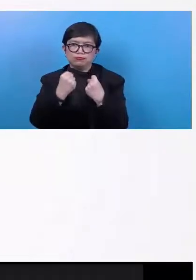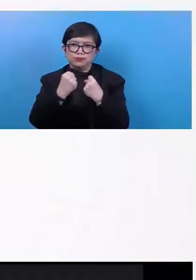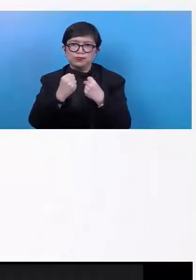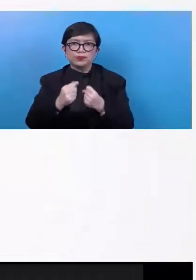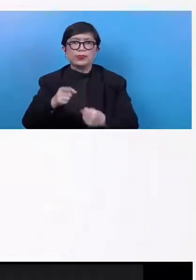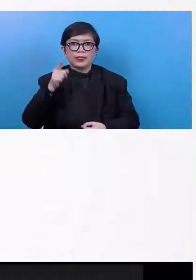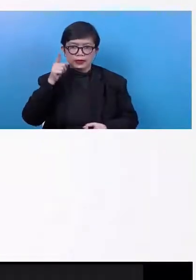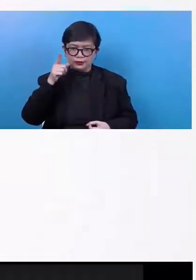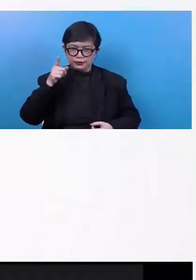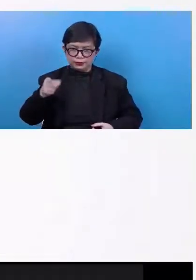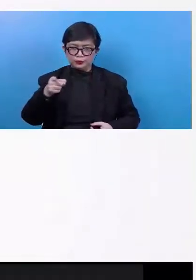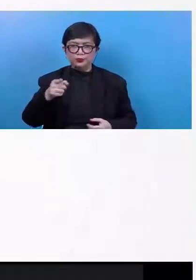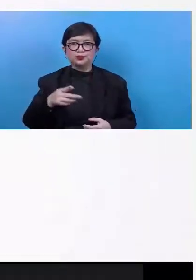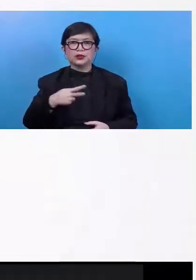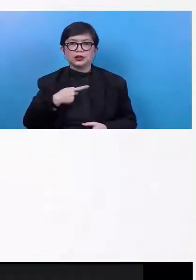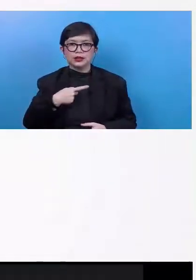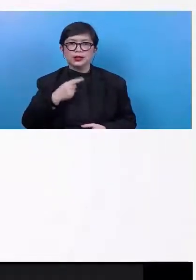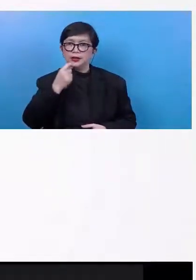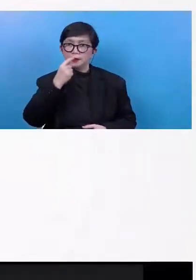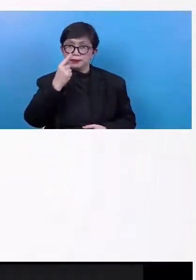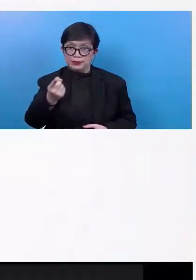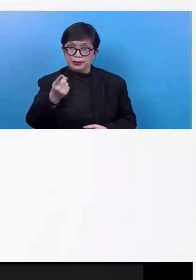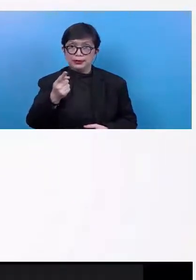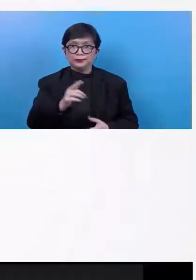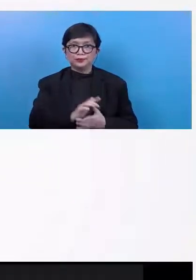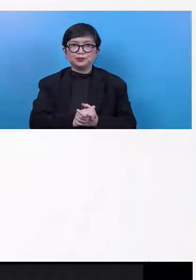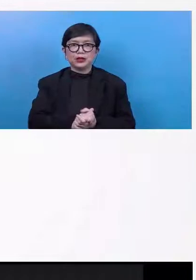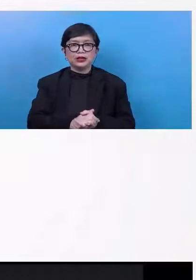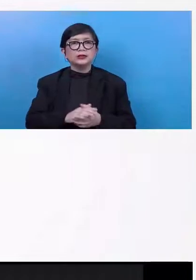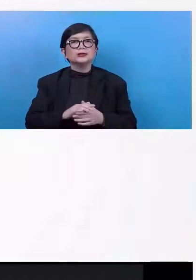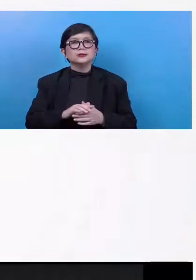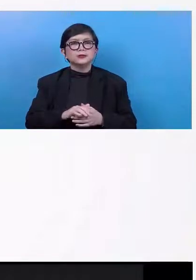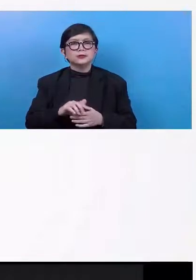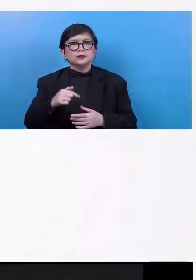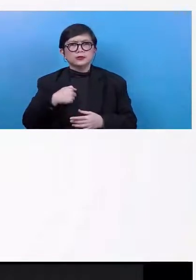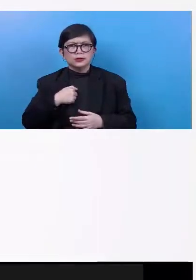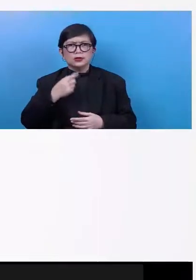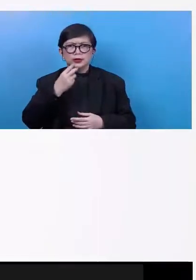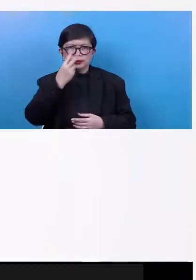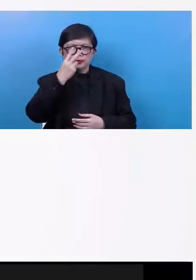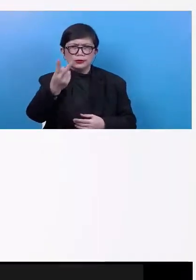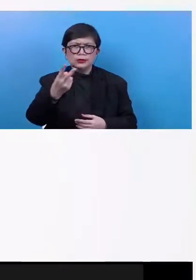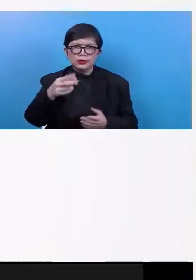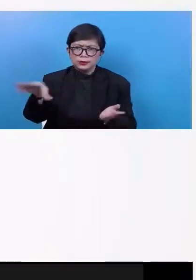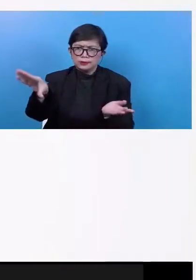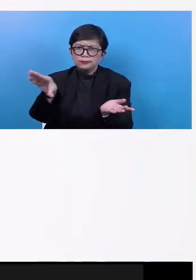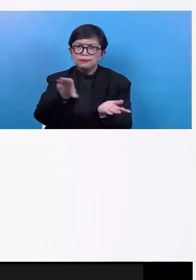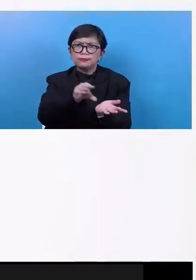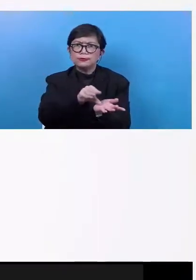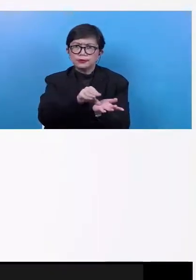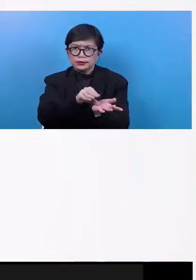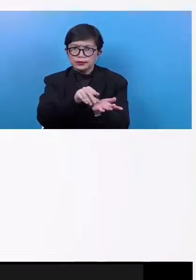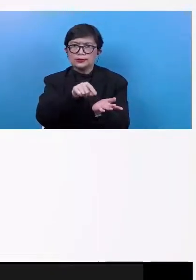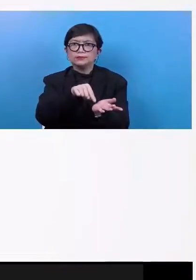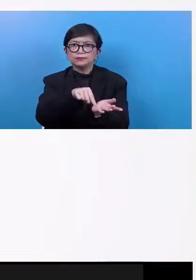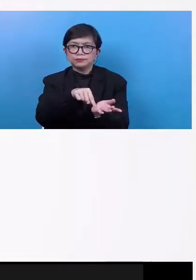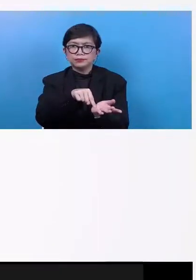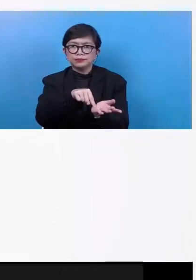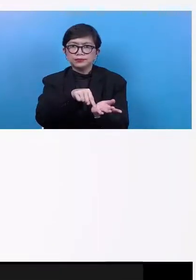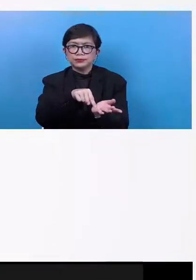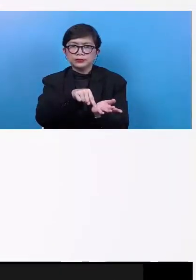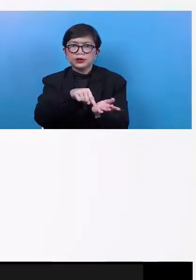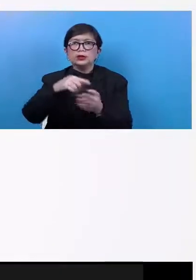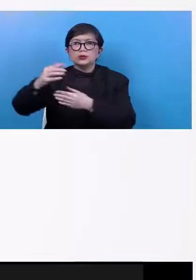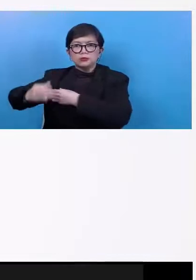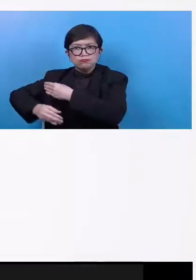this. But at the same time, we should also look at that how the investment can be actually be brought from the private sector, from